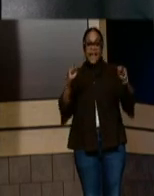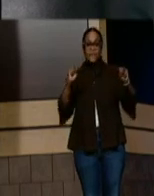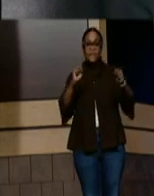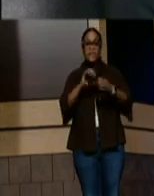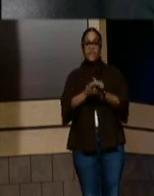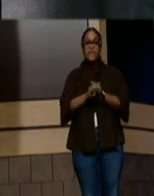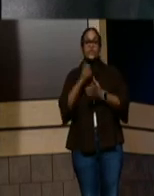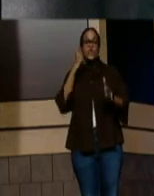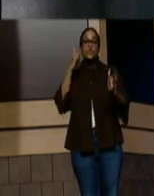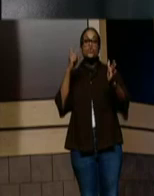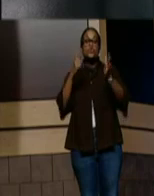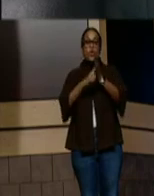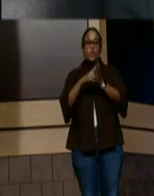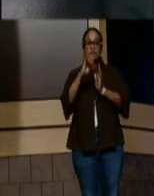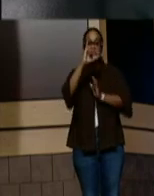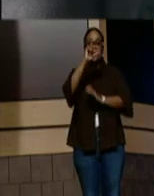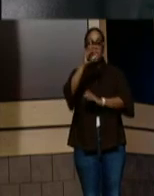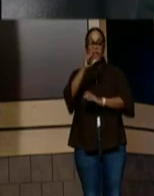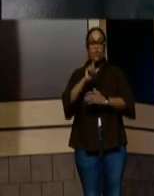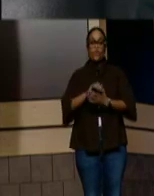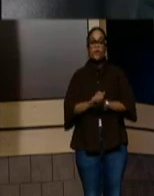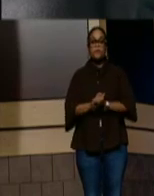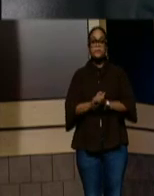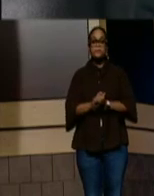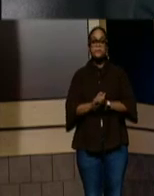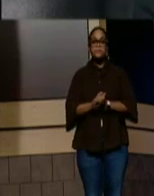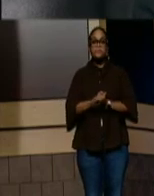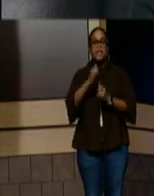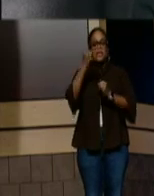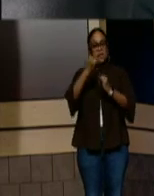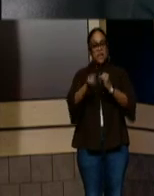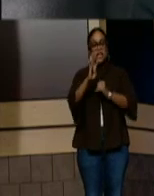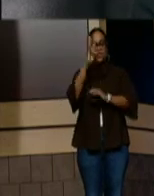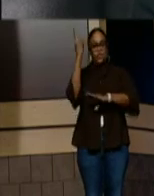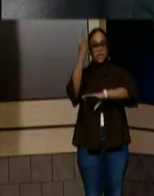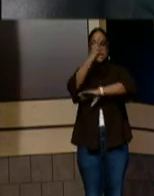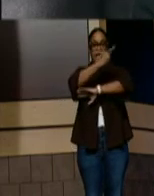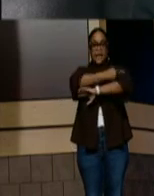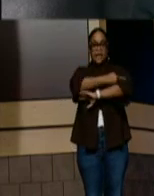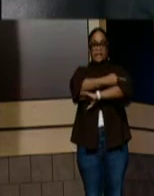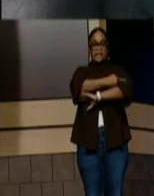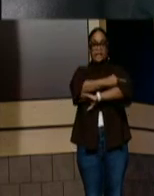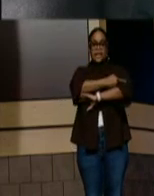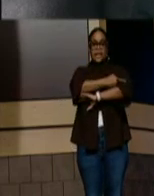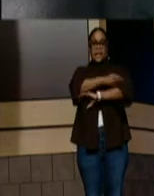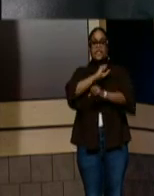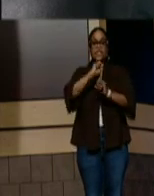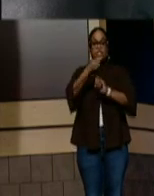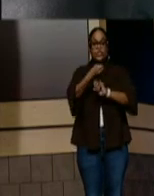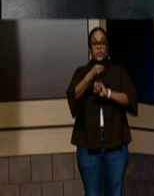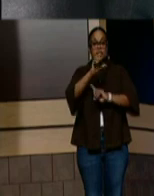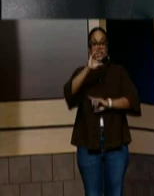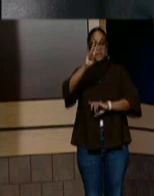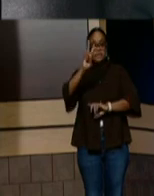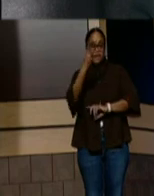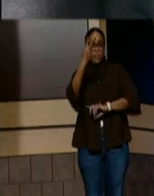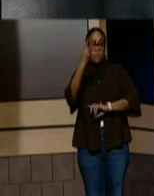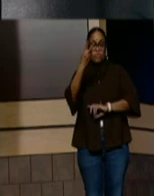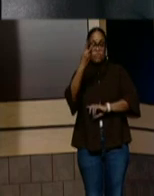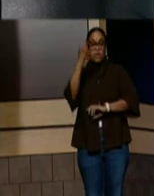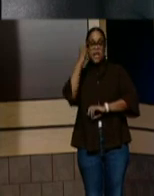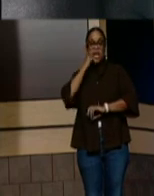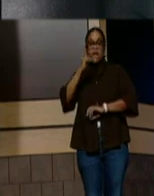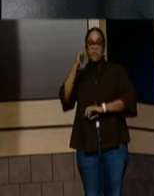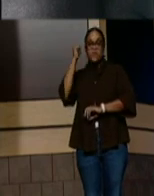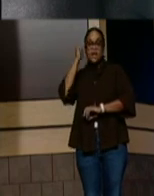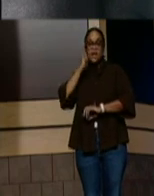you notice in Illinois, in the last 4 days, the cases have doubled in 2 days each day. Does